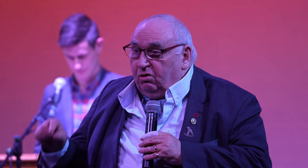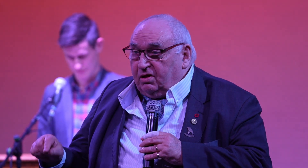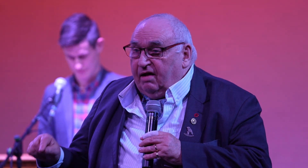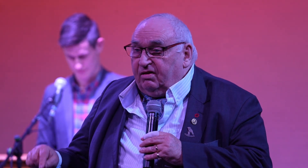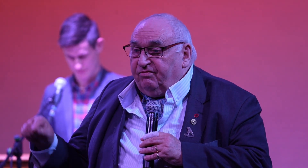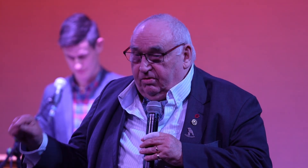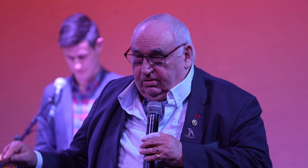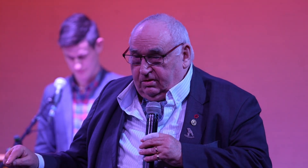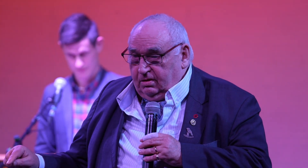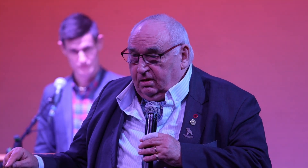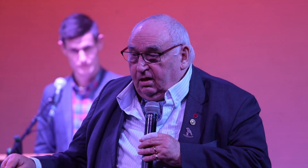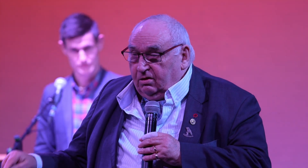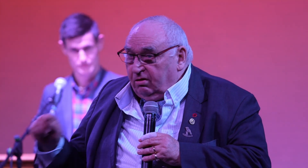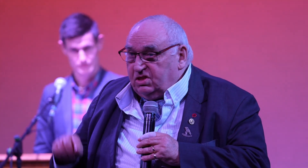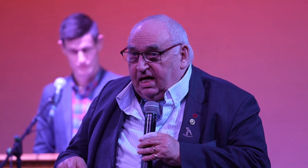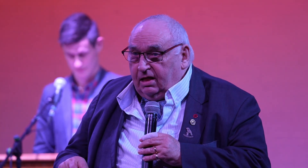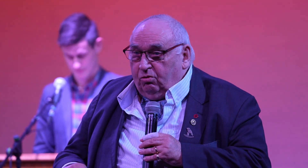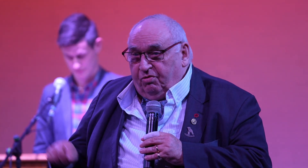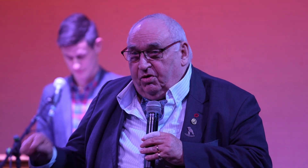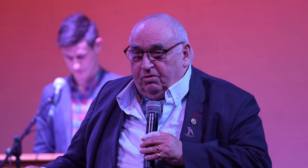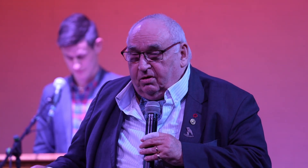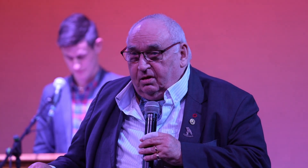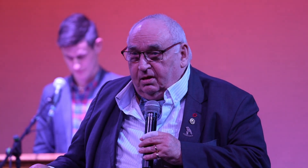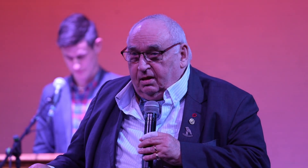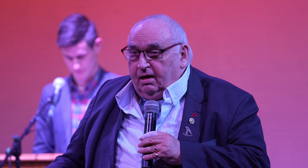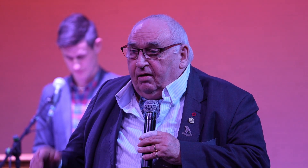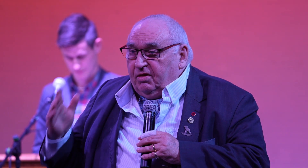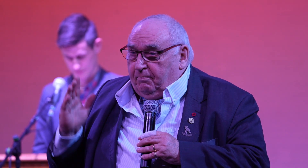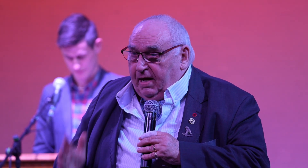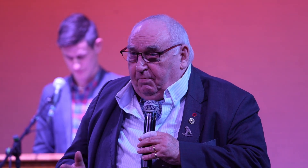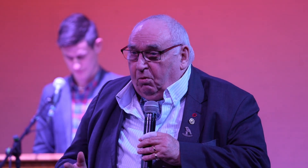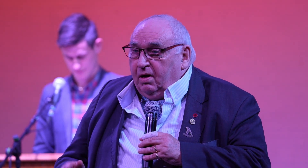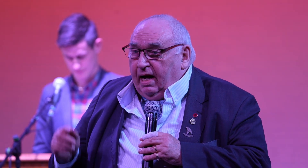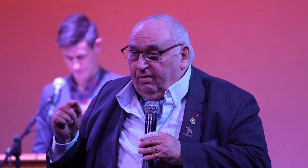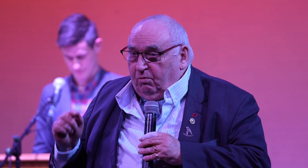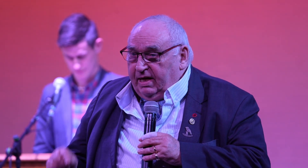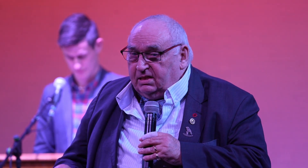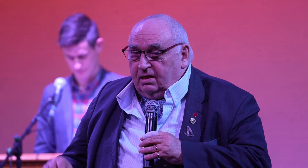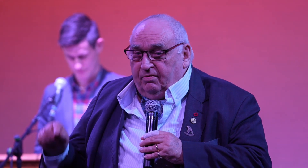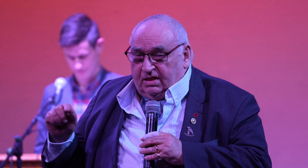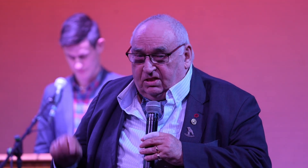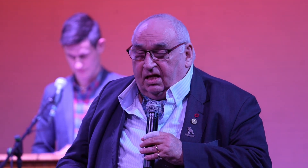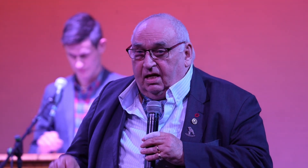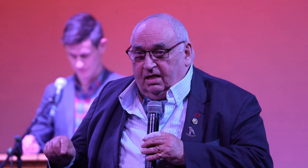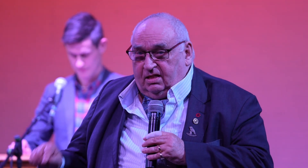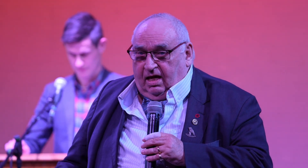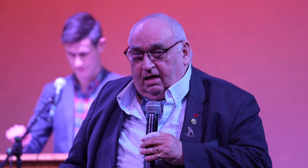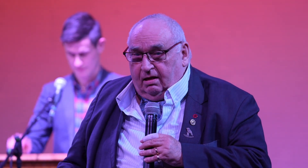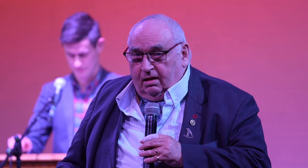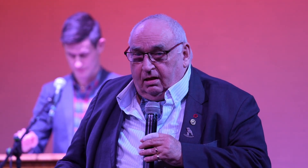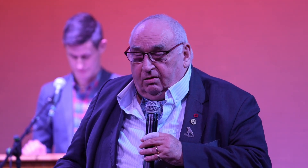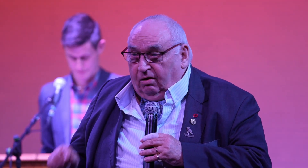got to be looked after first, not second or third. The people are the reason the city